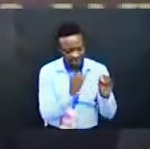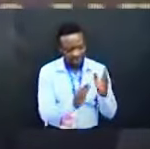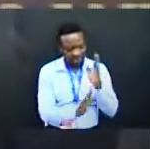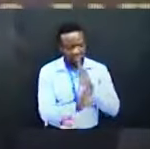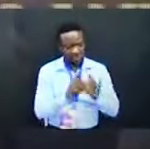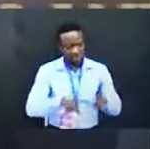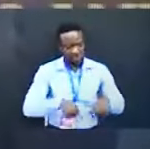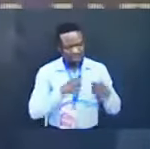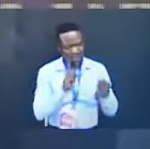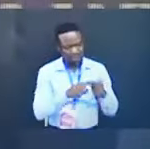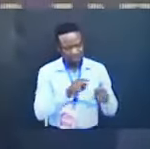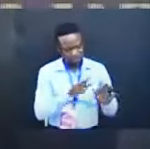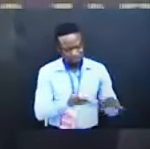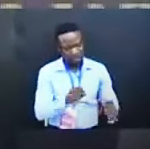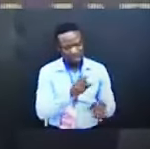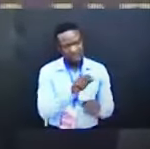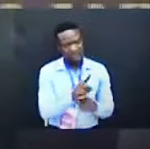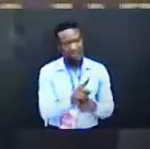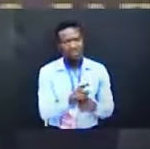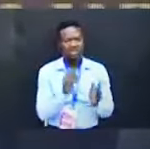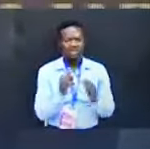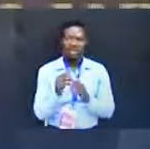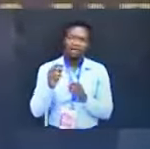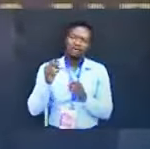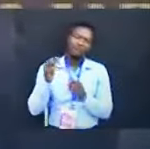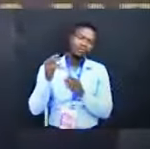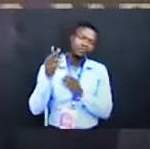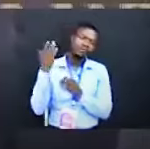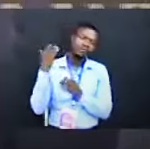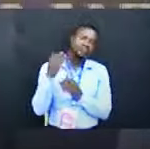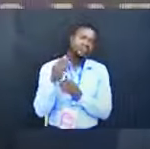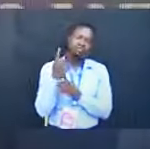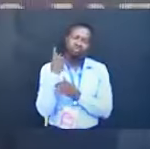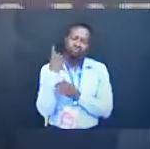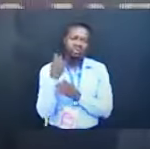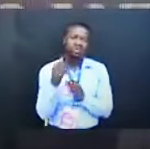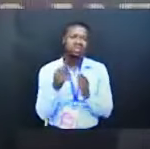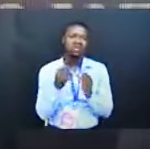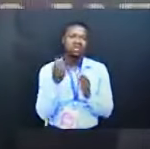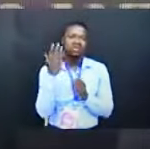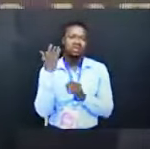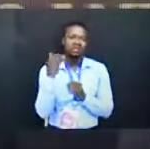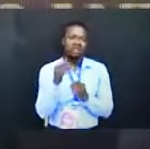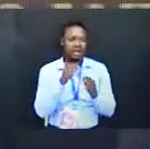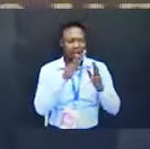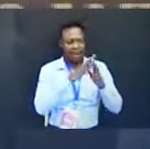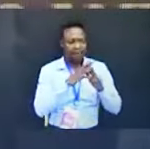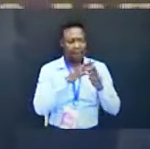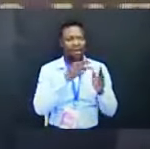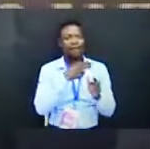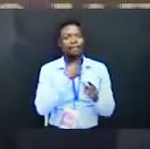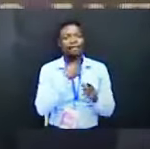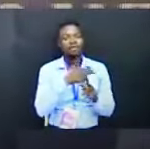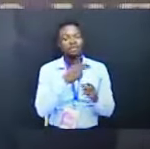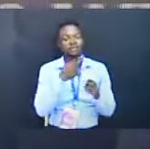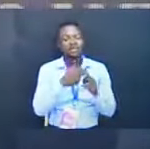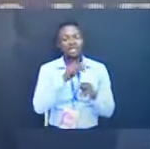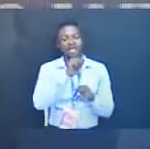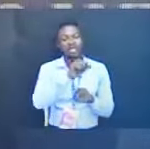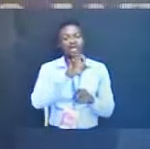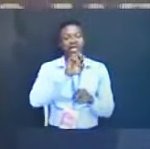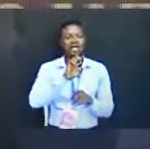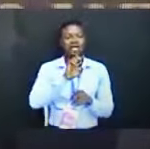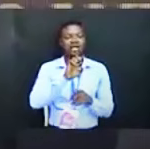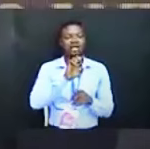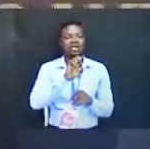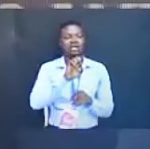20th century, an American educator and pastor, A.E. Winship,